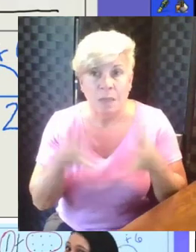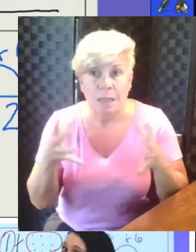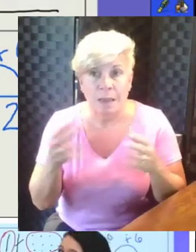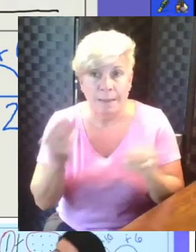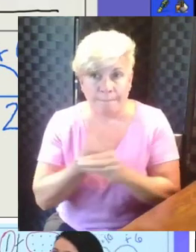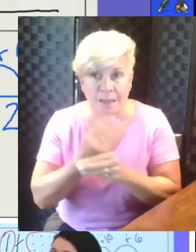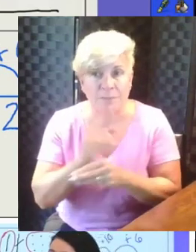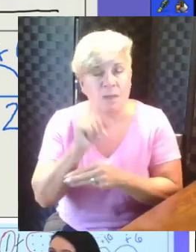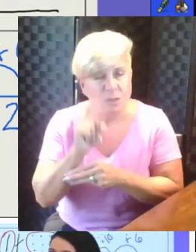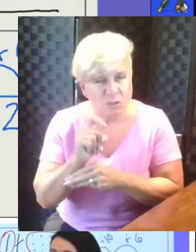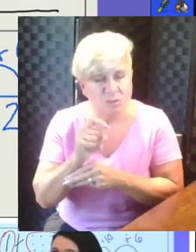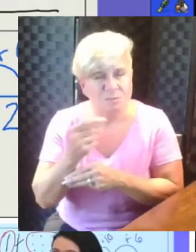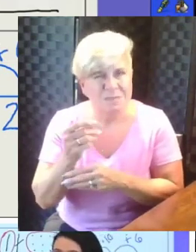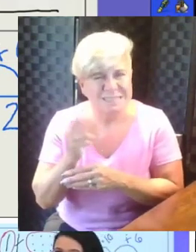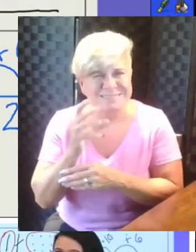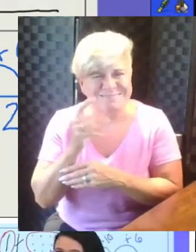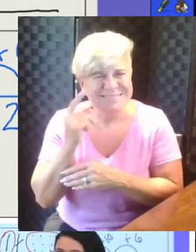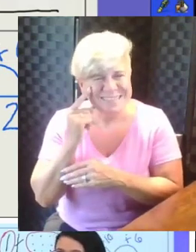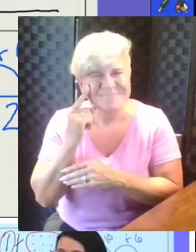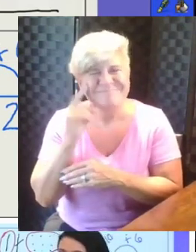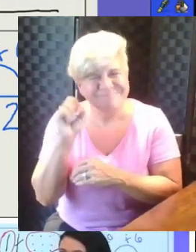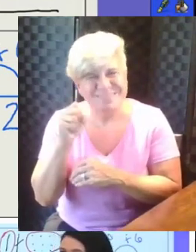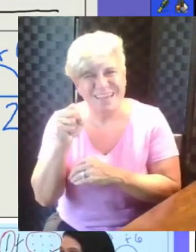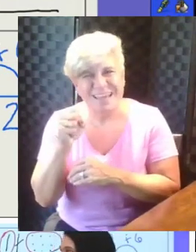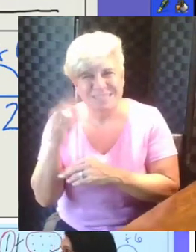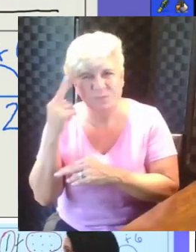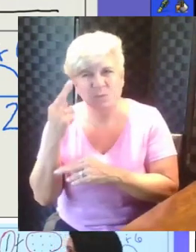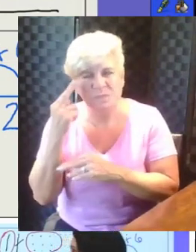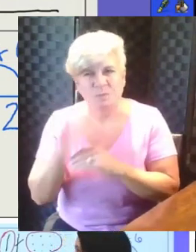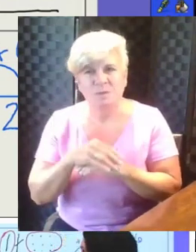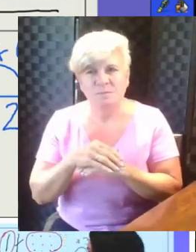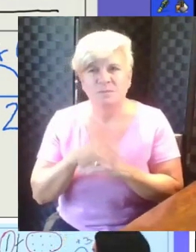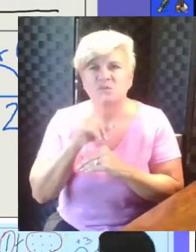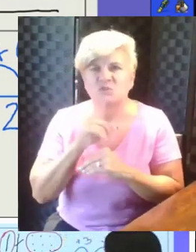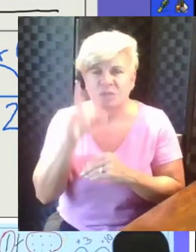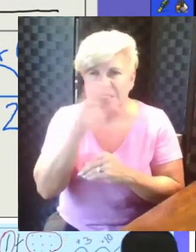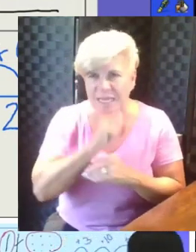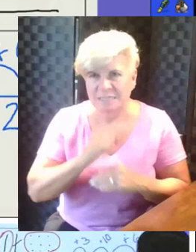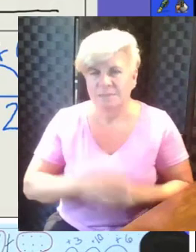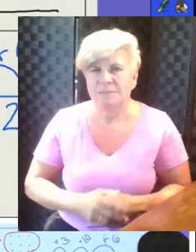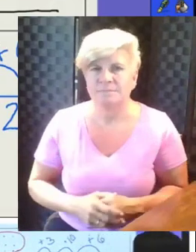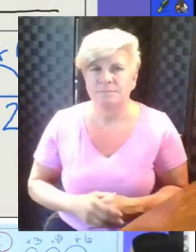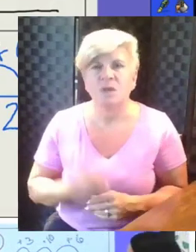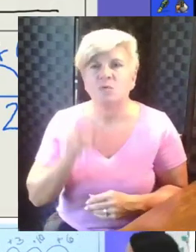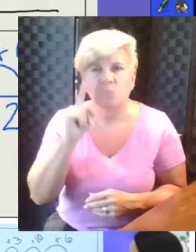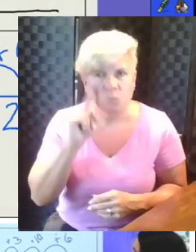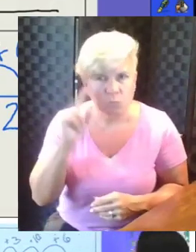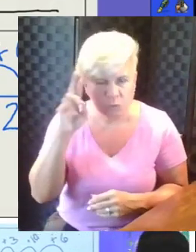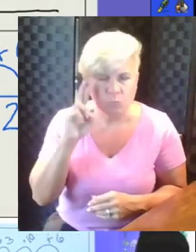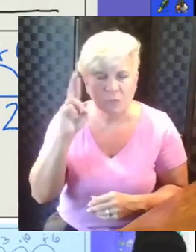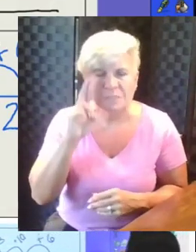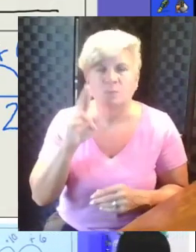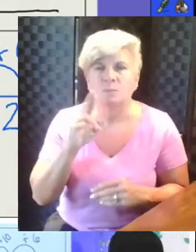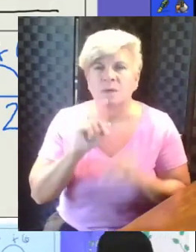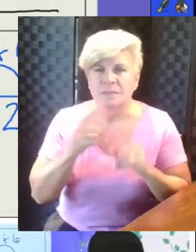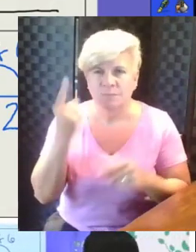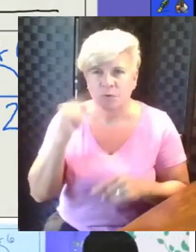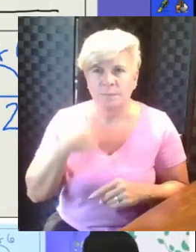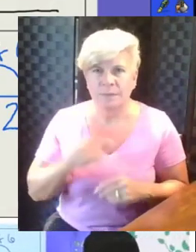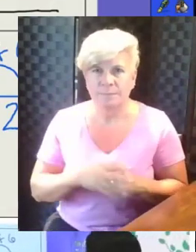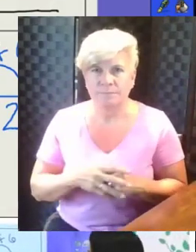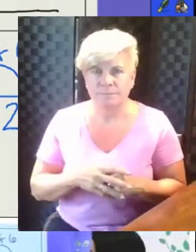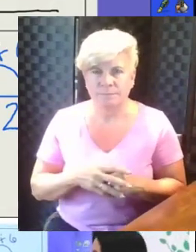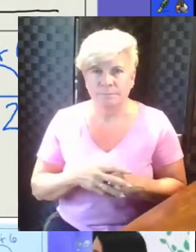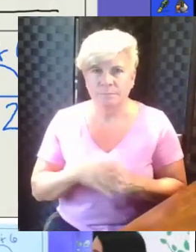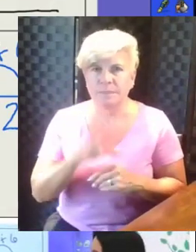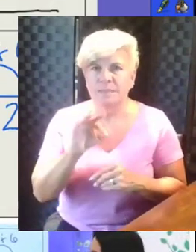math, I should be able to get around that answer. That's a good estimate. That's a reasonable answer to me. So